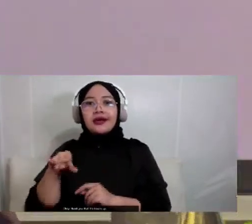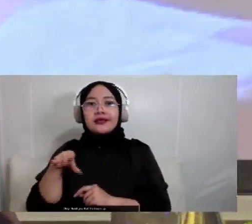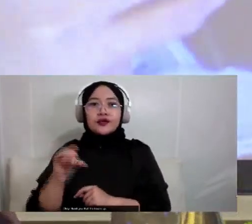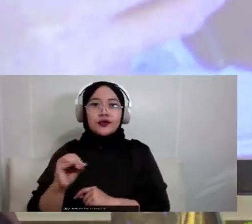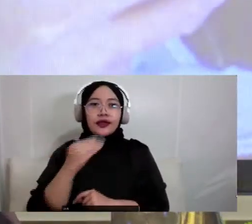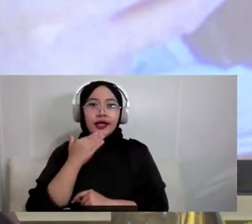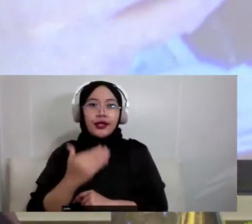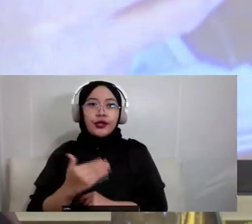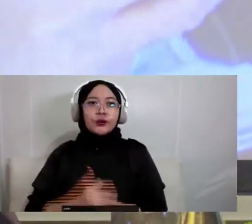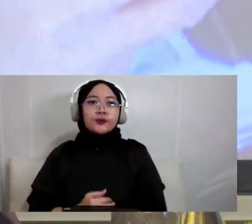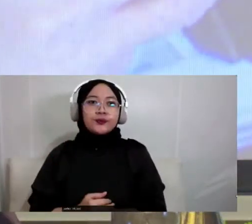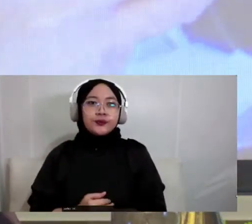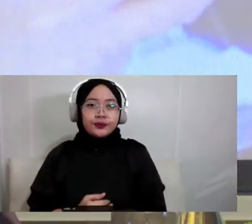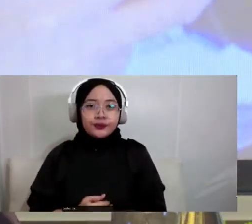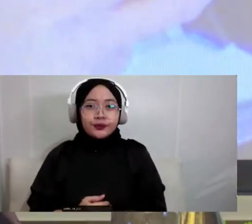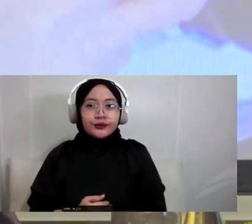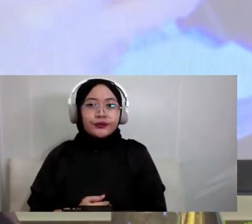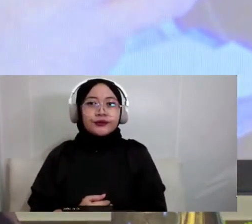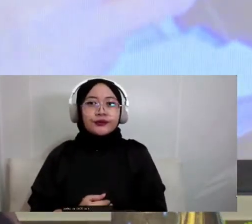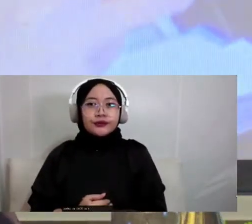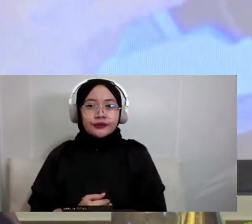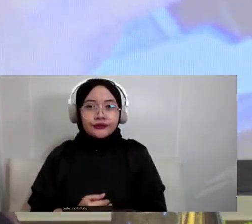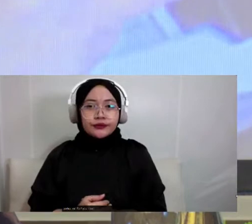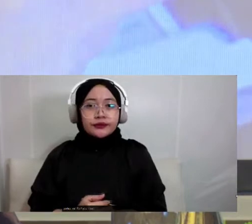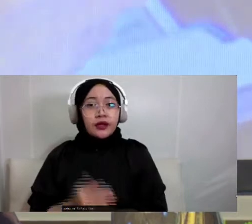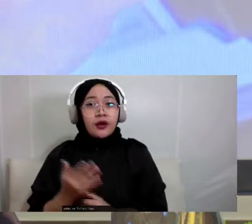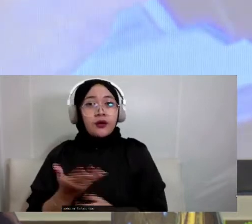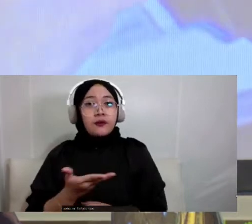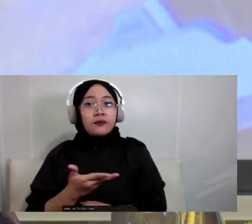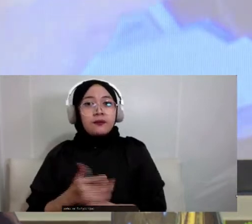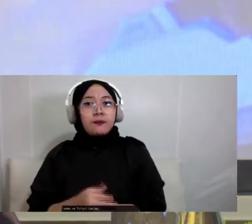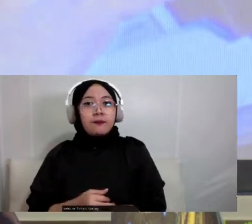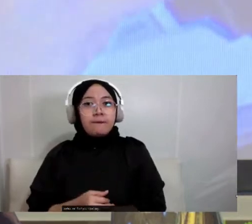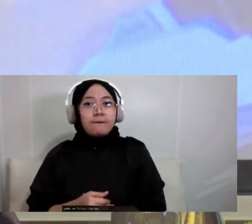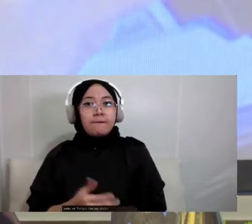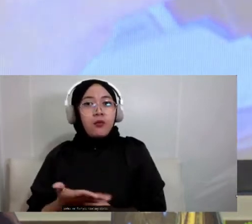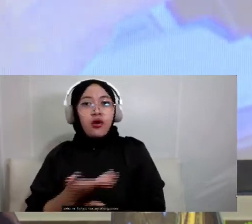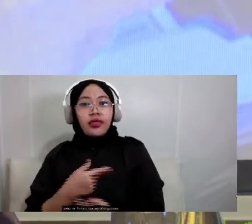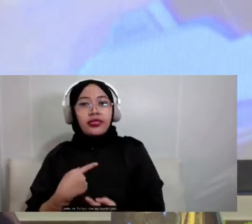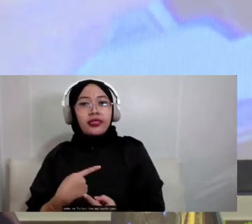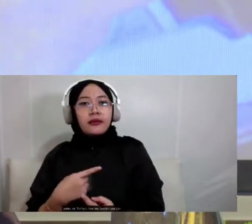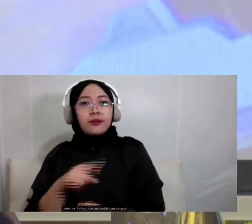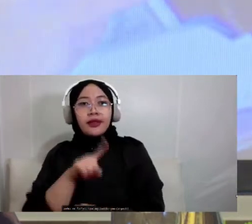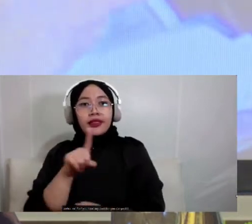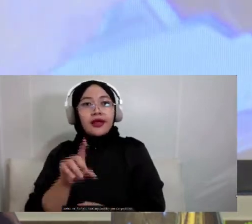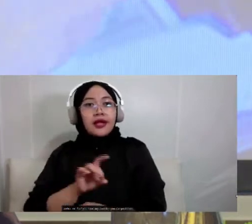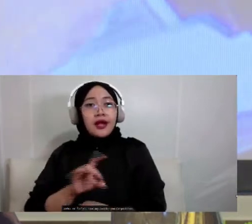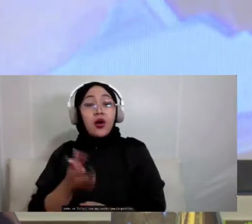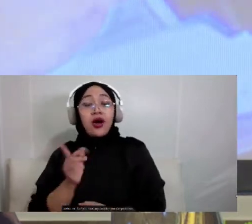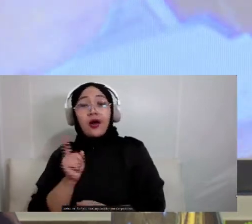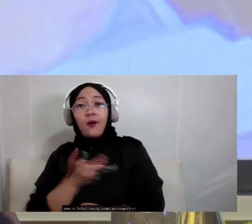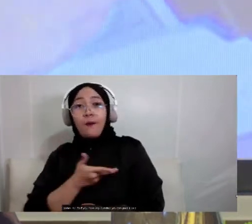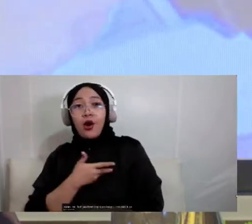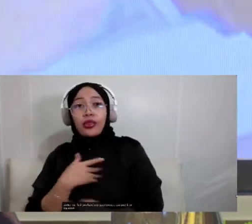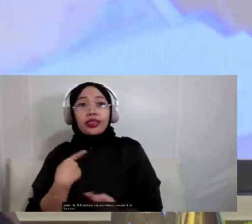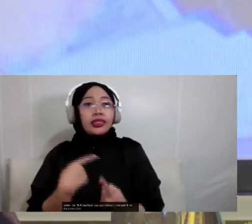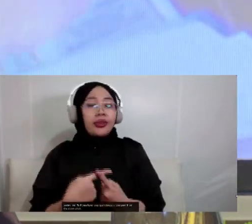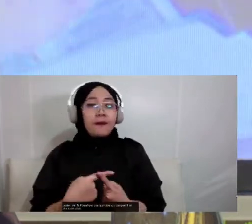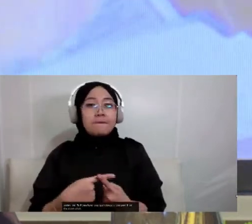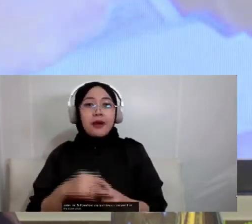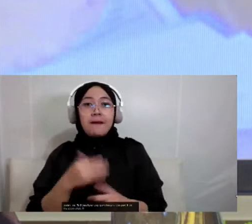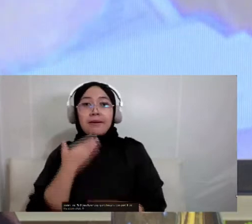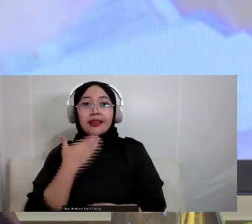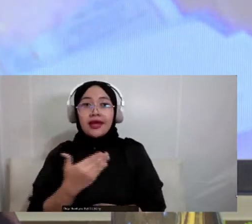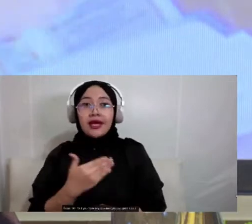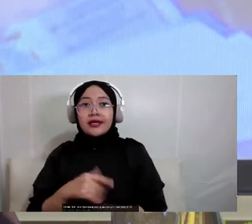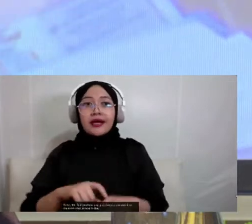For Mr. Siaktio, if you have any other question, you can post it on the Zoom chat. I'll move to